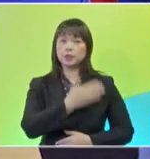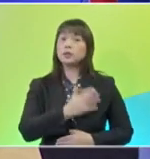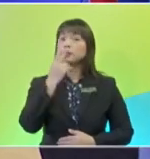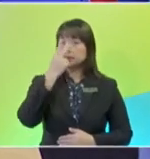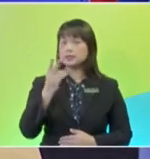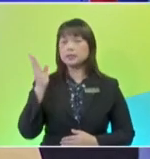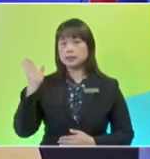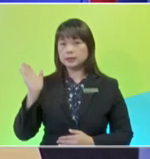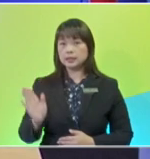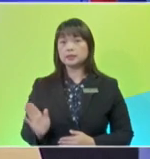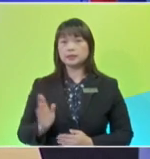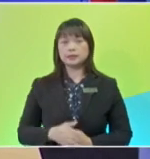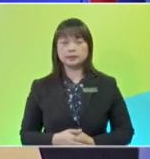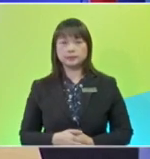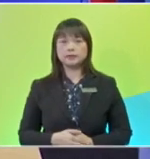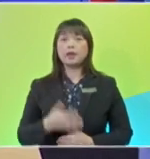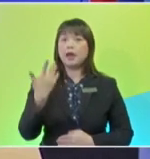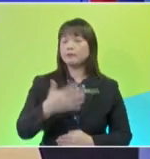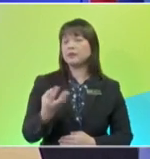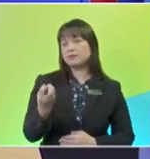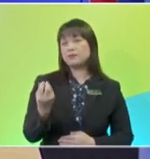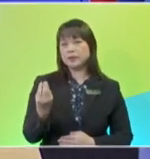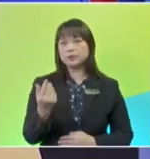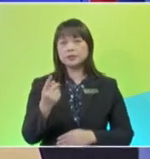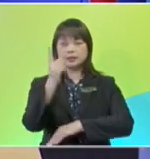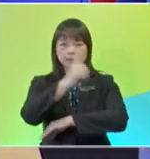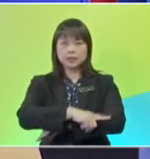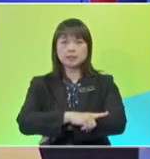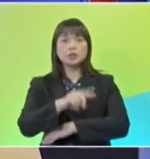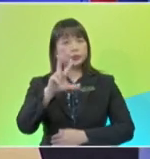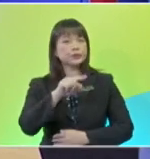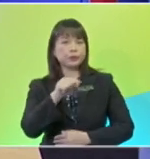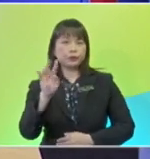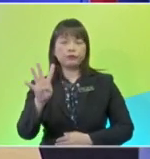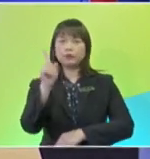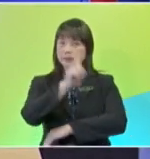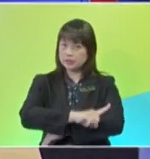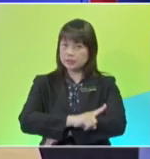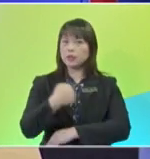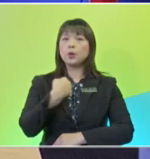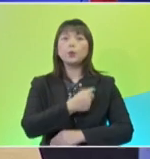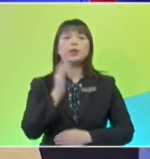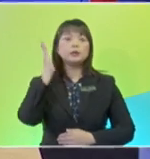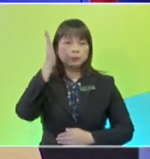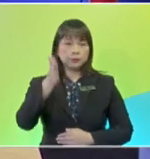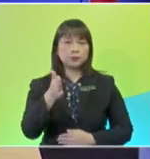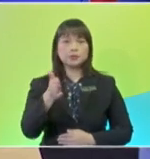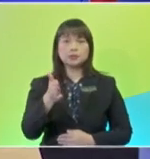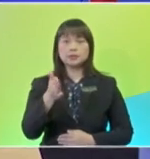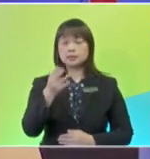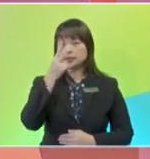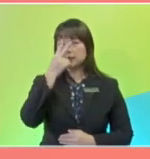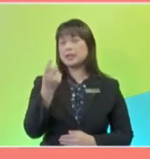moon is when after a few days, like after three to four days, you will start to see a little bit of light coming out from the